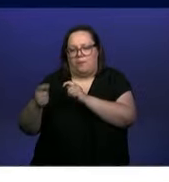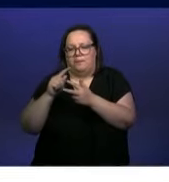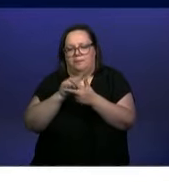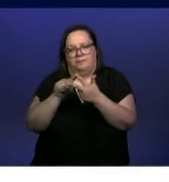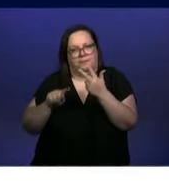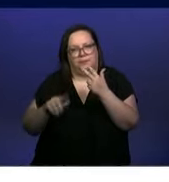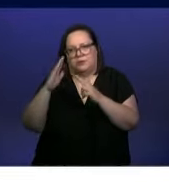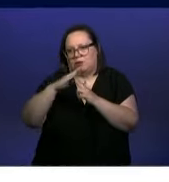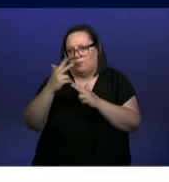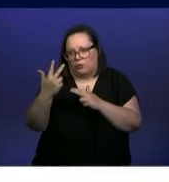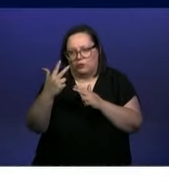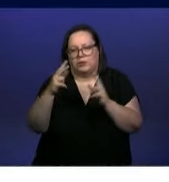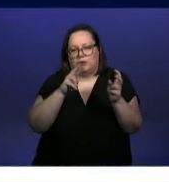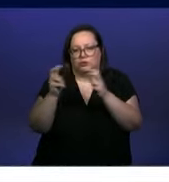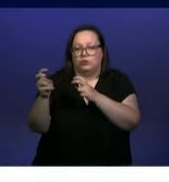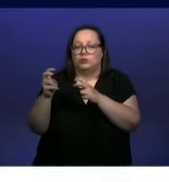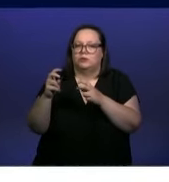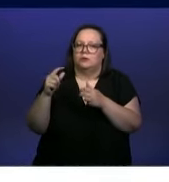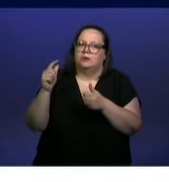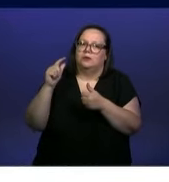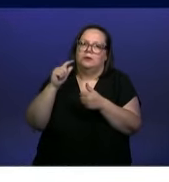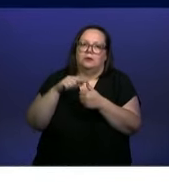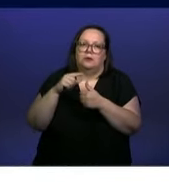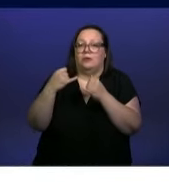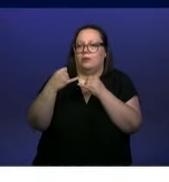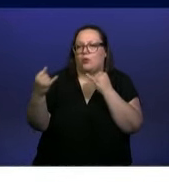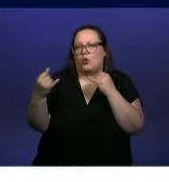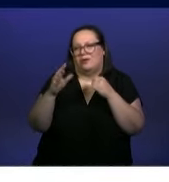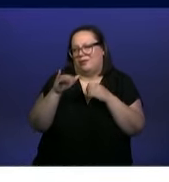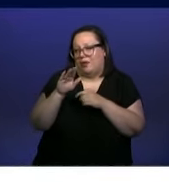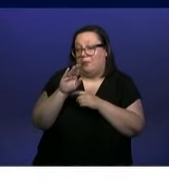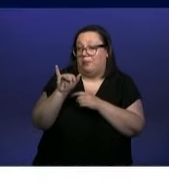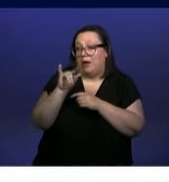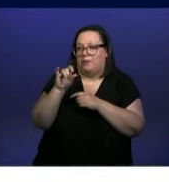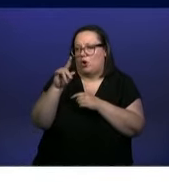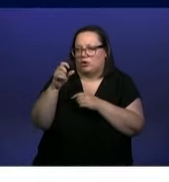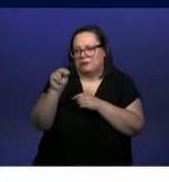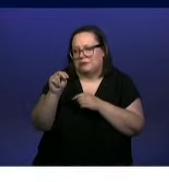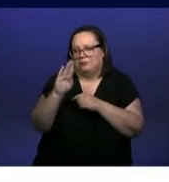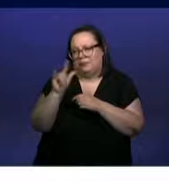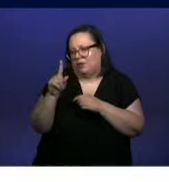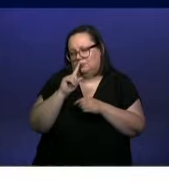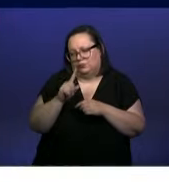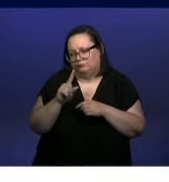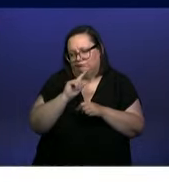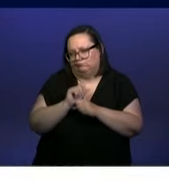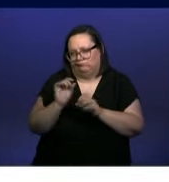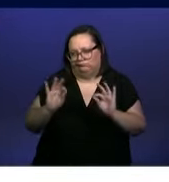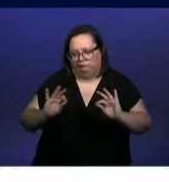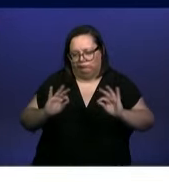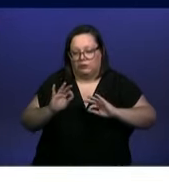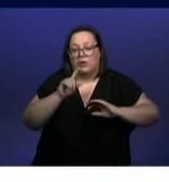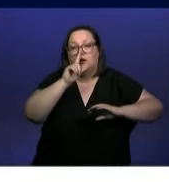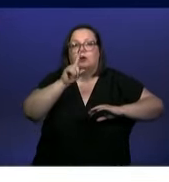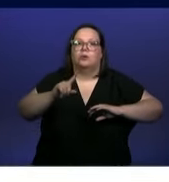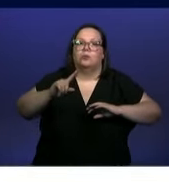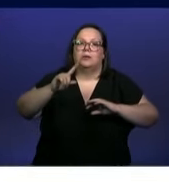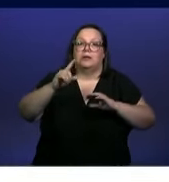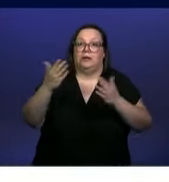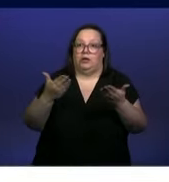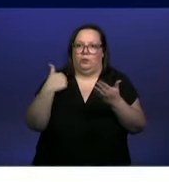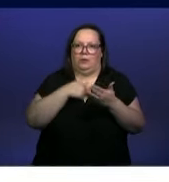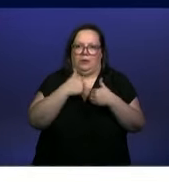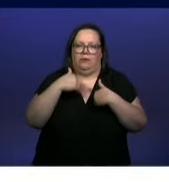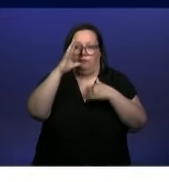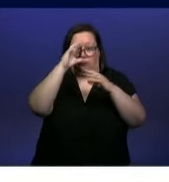so-called bipartisan bill, it was not, I think, anything but. I mean, here we have President Biden, who has created this